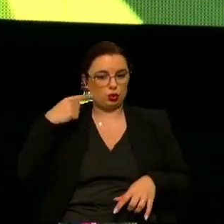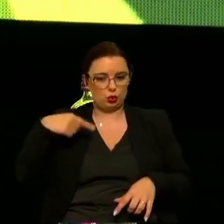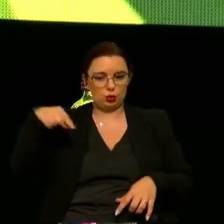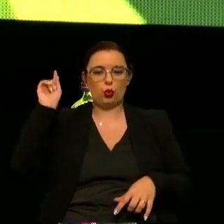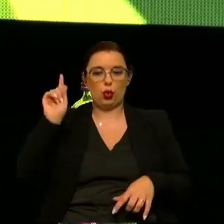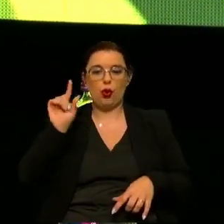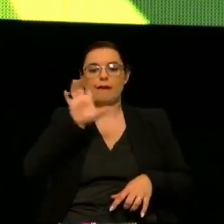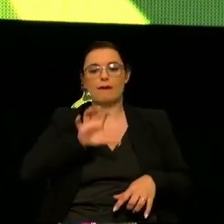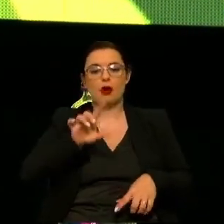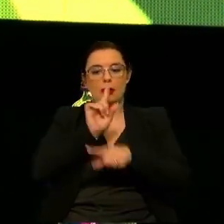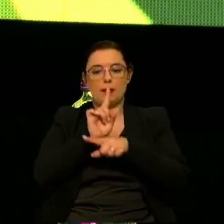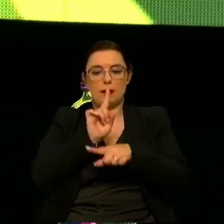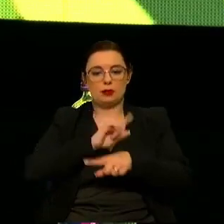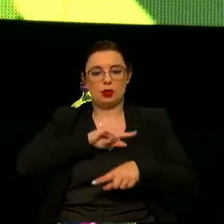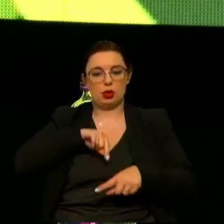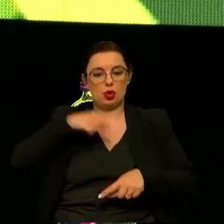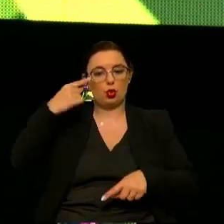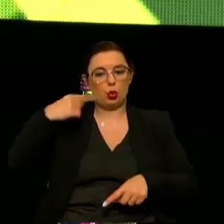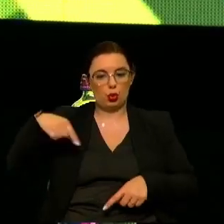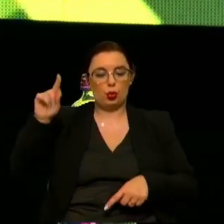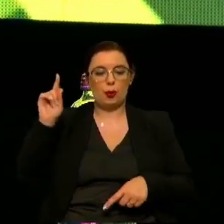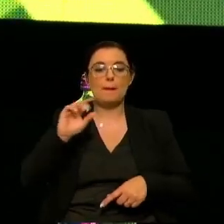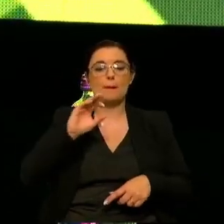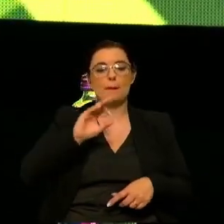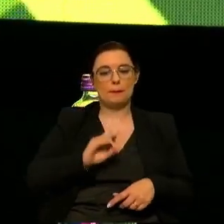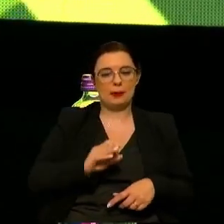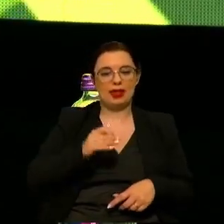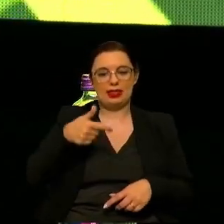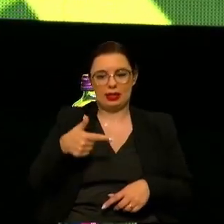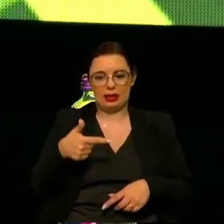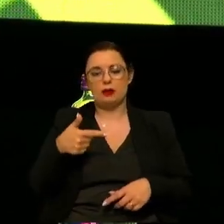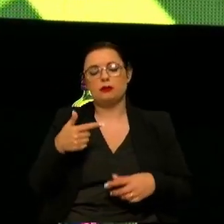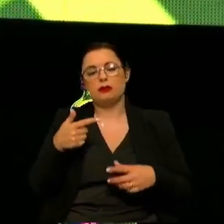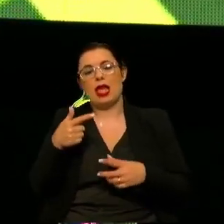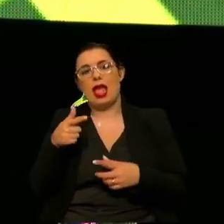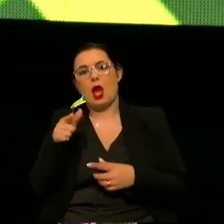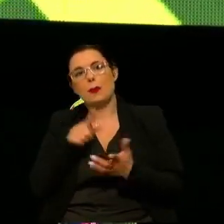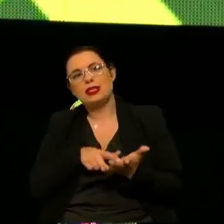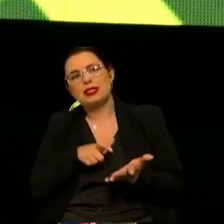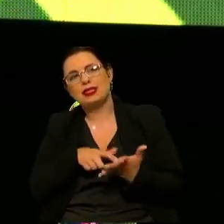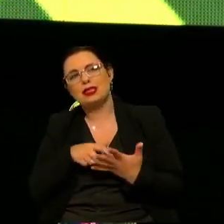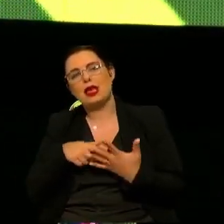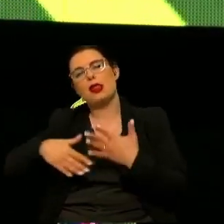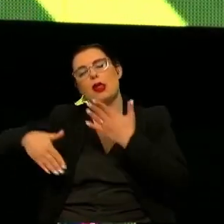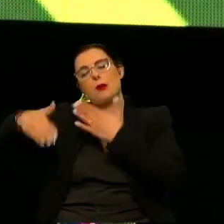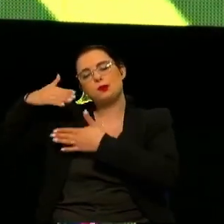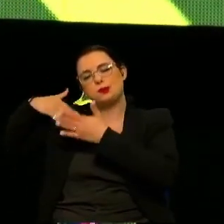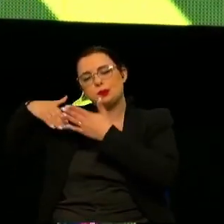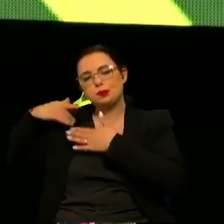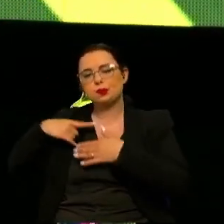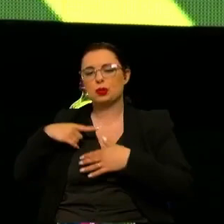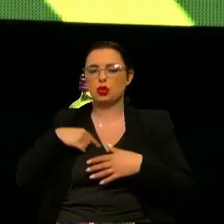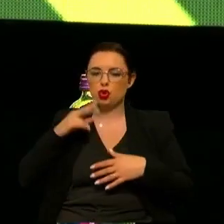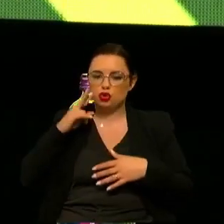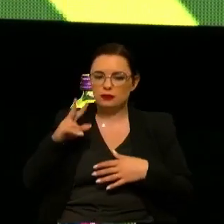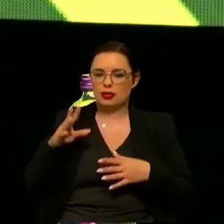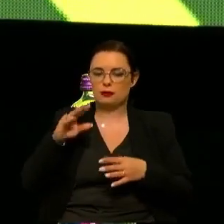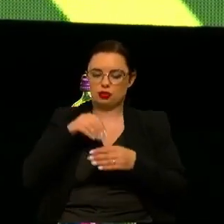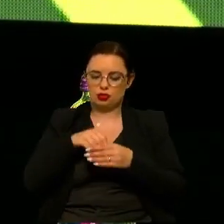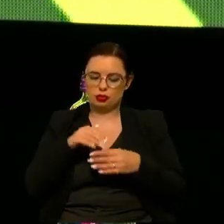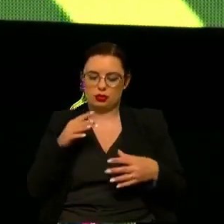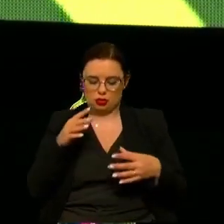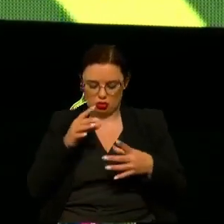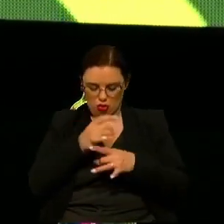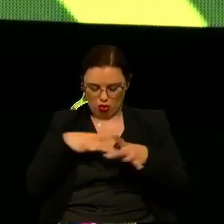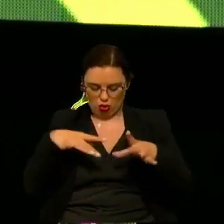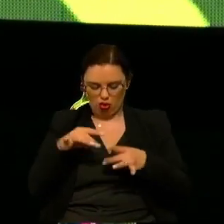ours, or a similar one. In terms of PTQCI, it's a need that had been